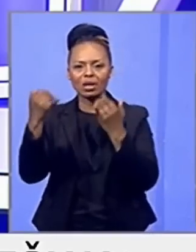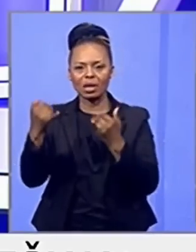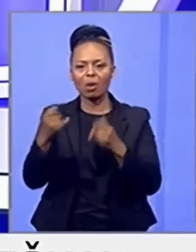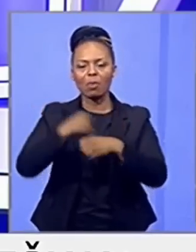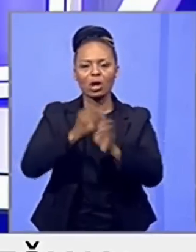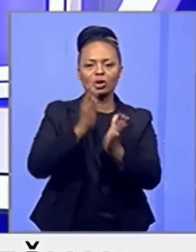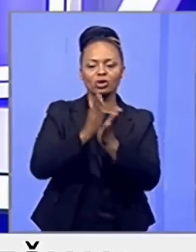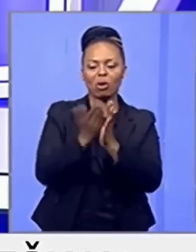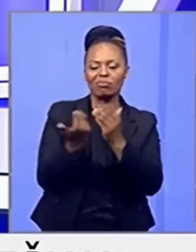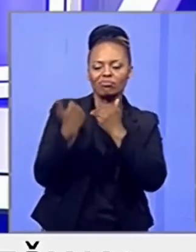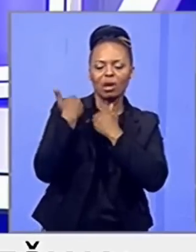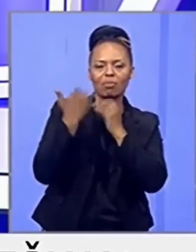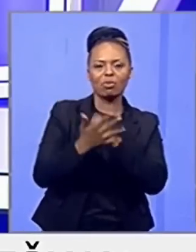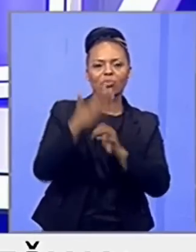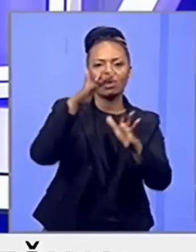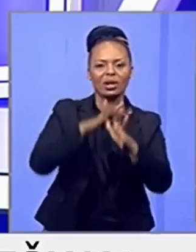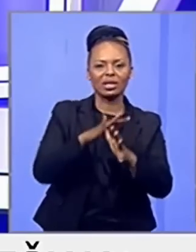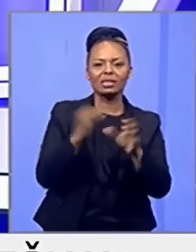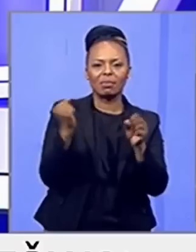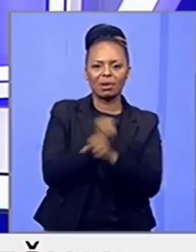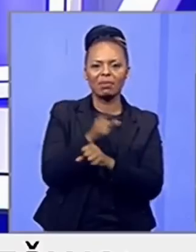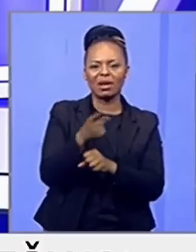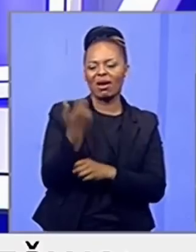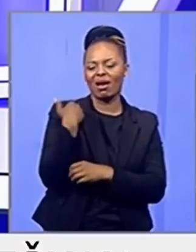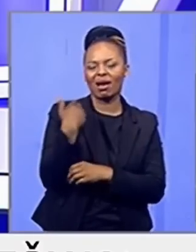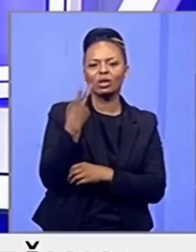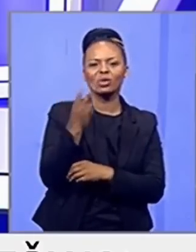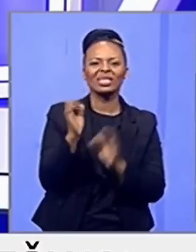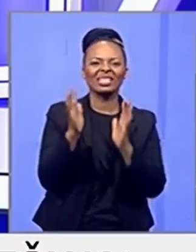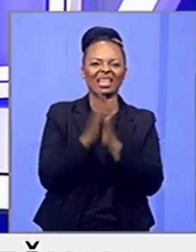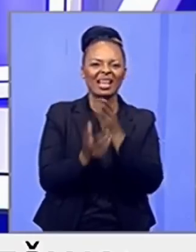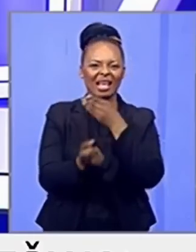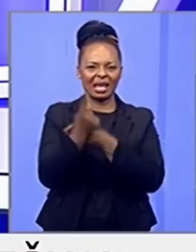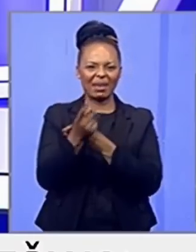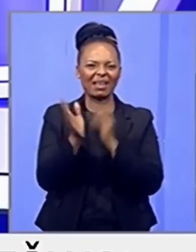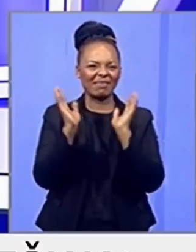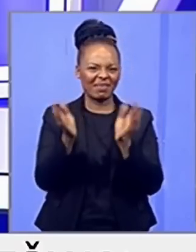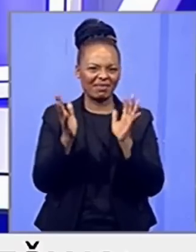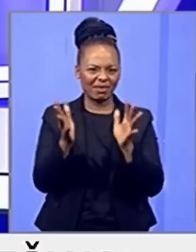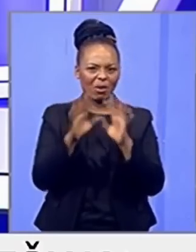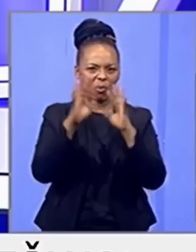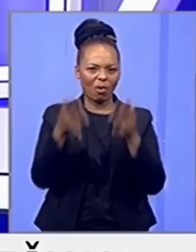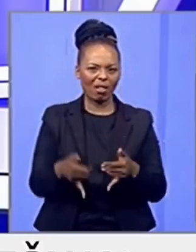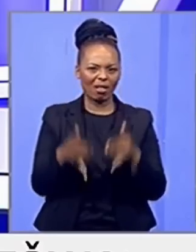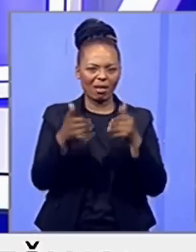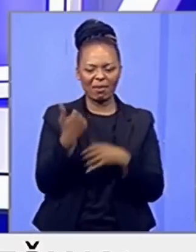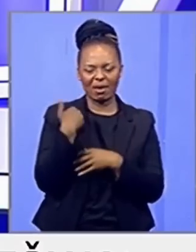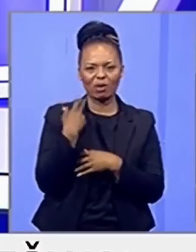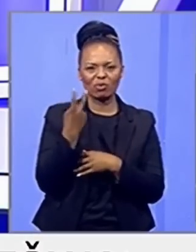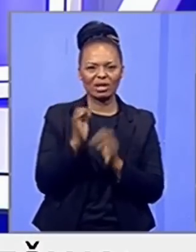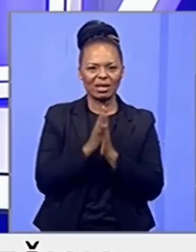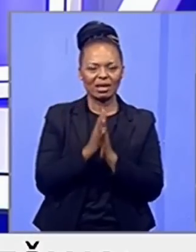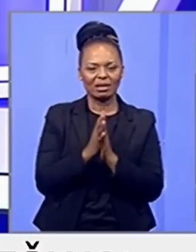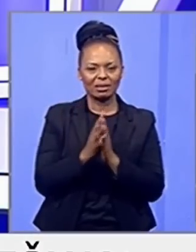mathata ao go akaretša kopano bjale ka ge go bile bjalo nakong ya mogopo wa lekfase ka